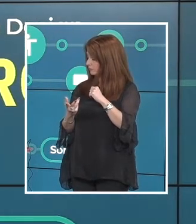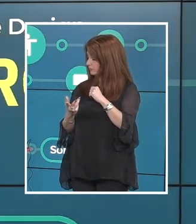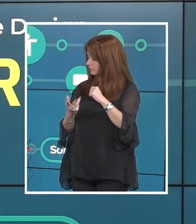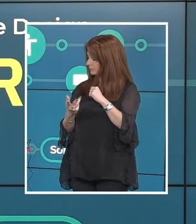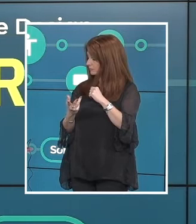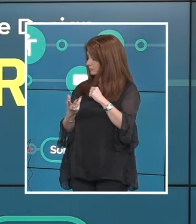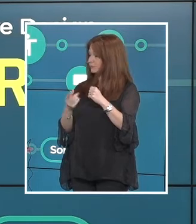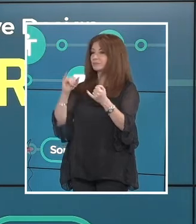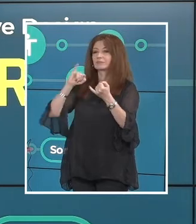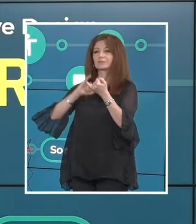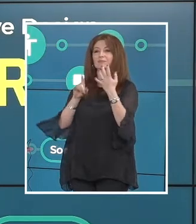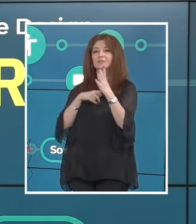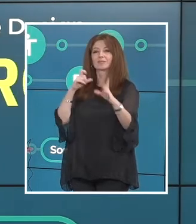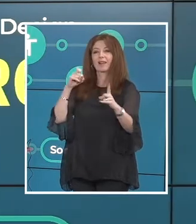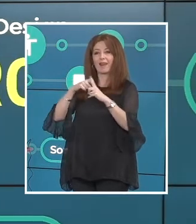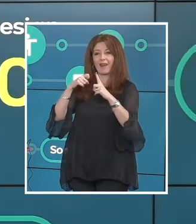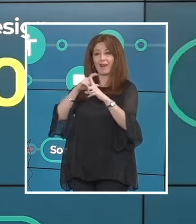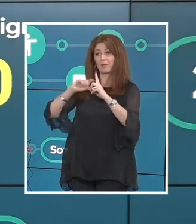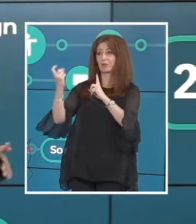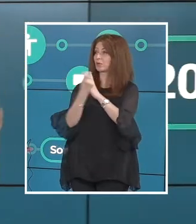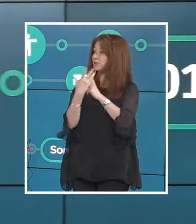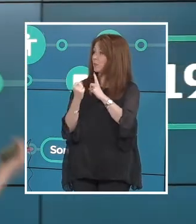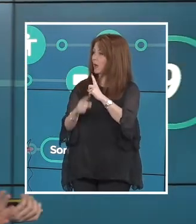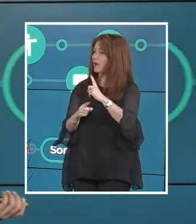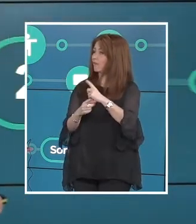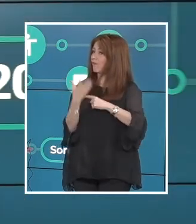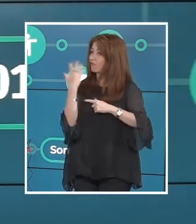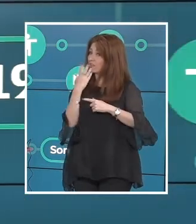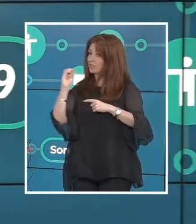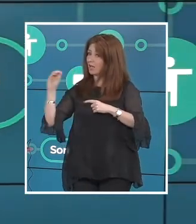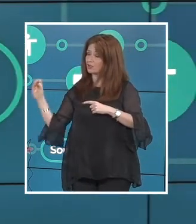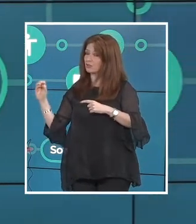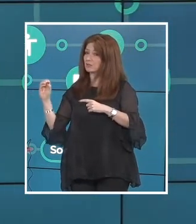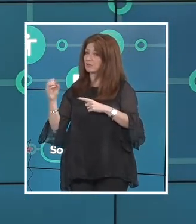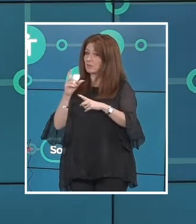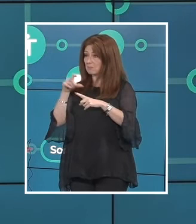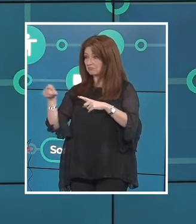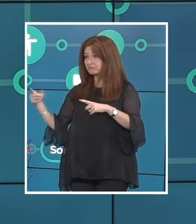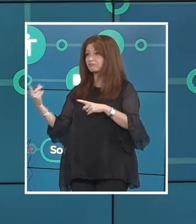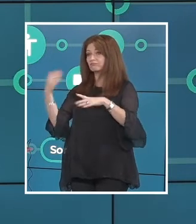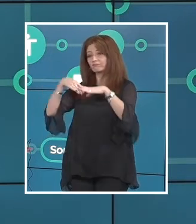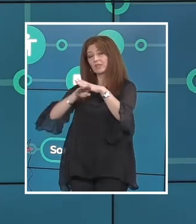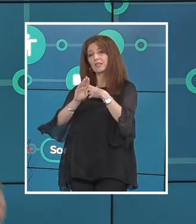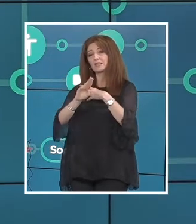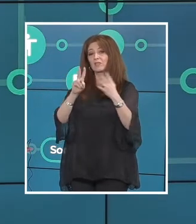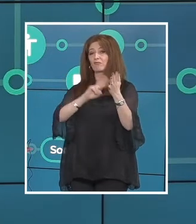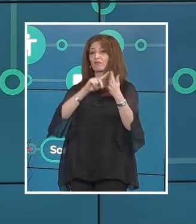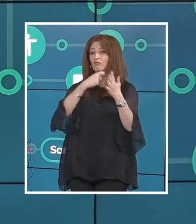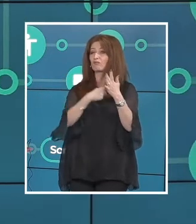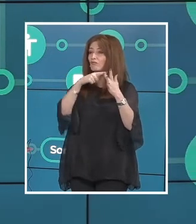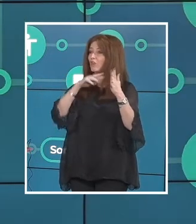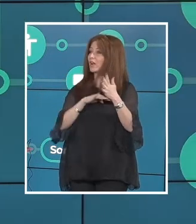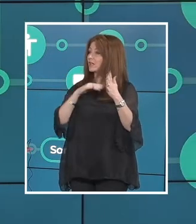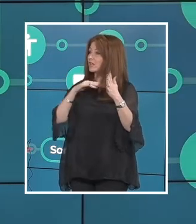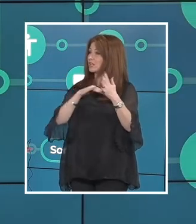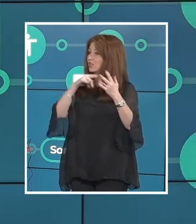Slack community of over 1,500 employees at Verizon Media. And that's a really authentic community where